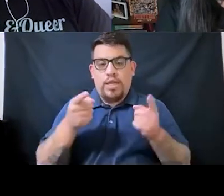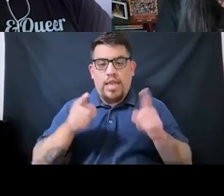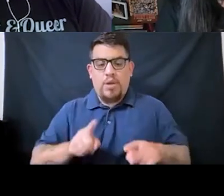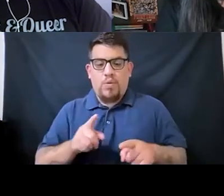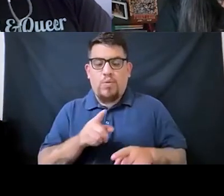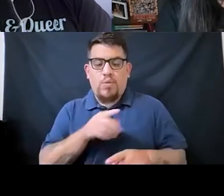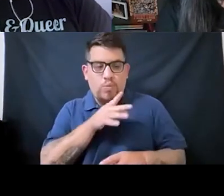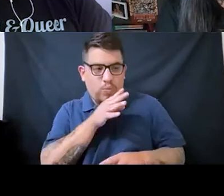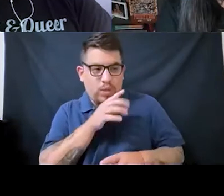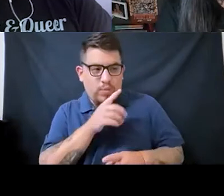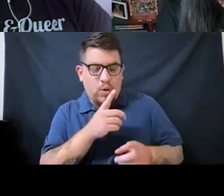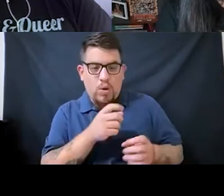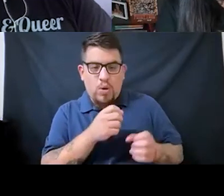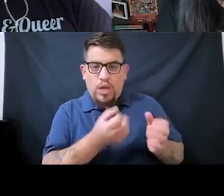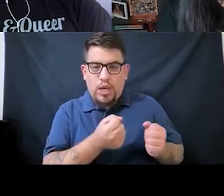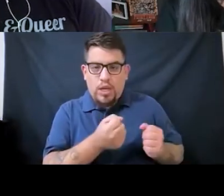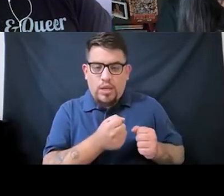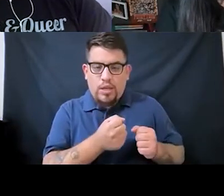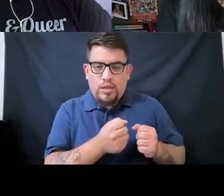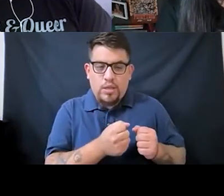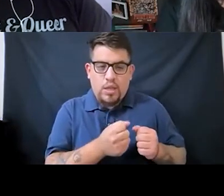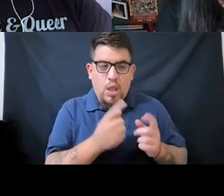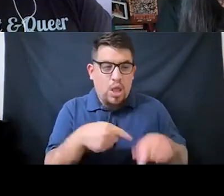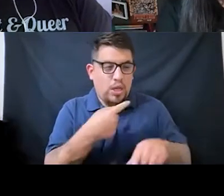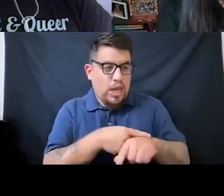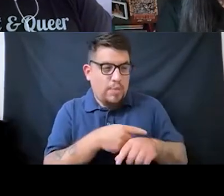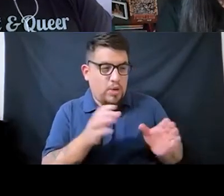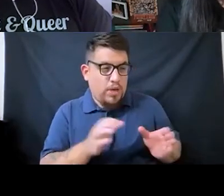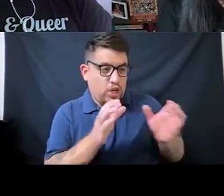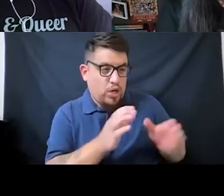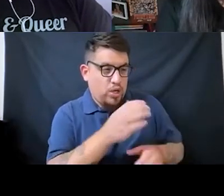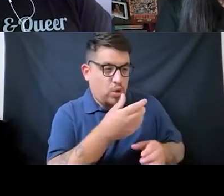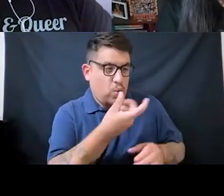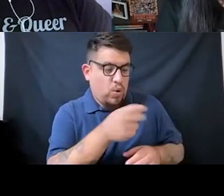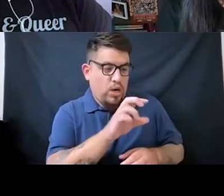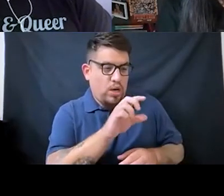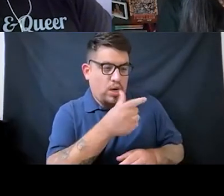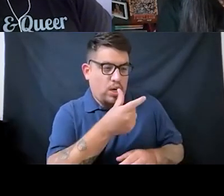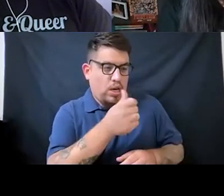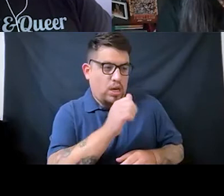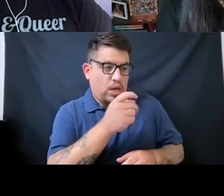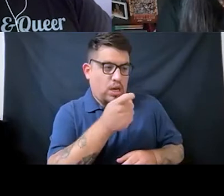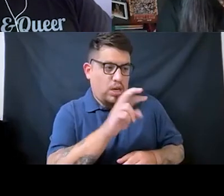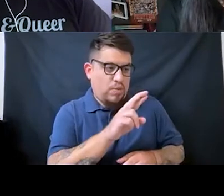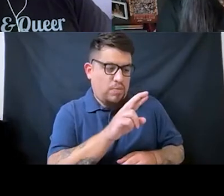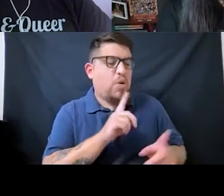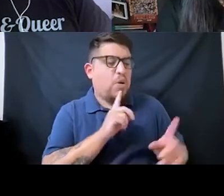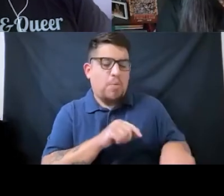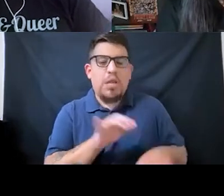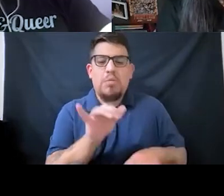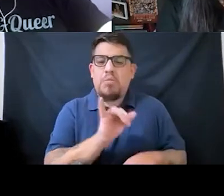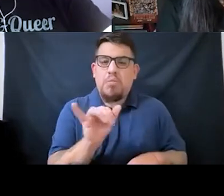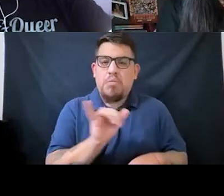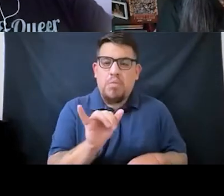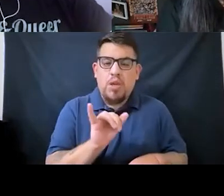other. How long have you been a gainer / encourager? Our answers are the same for as long as either one of us